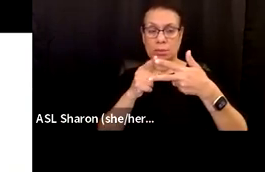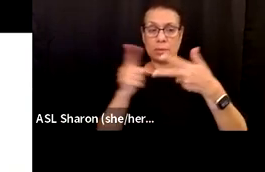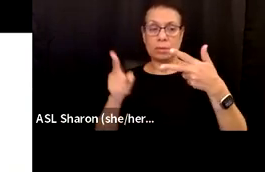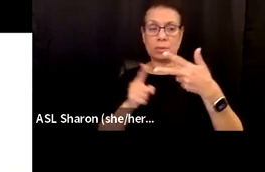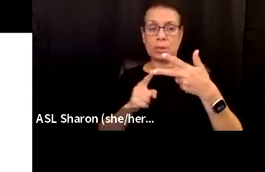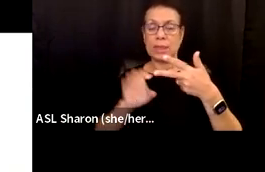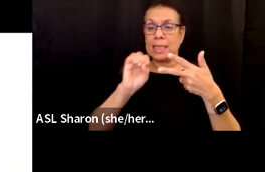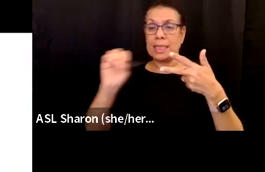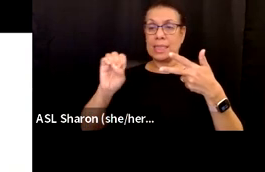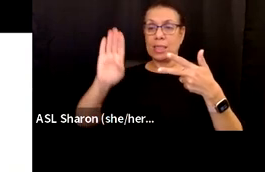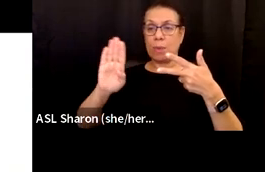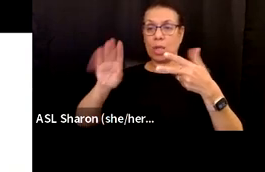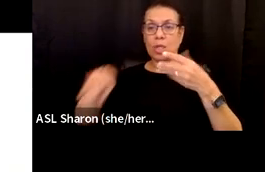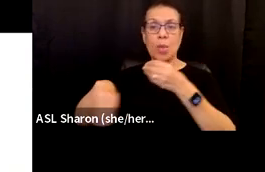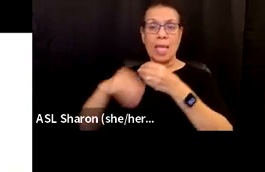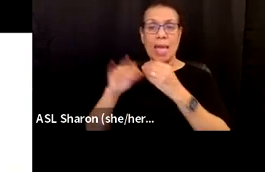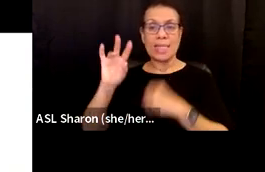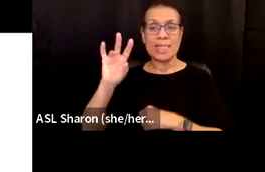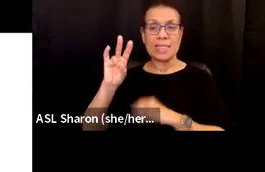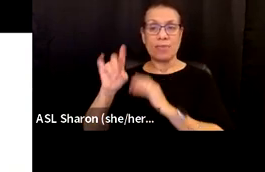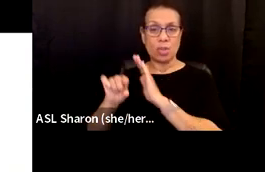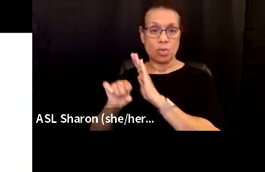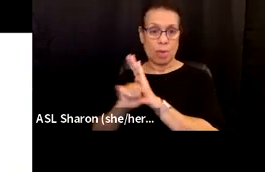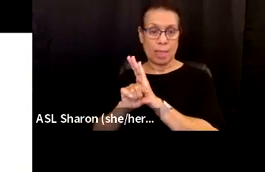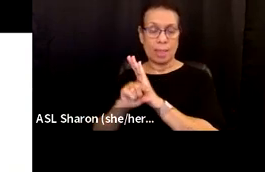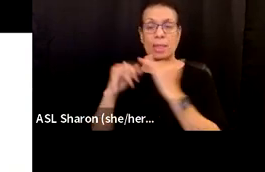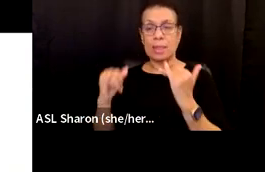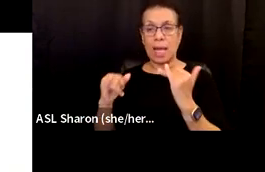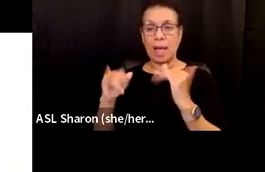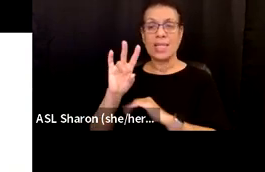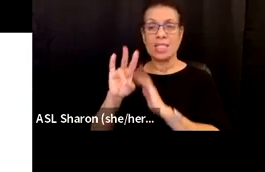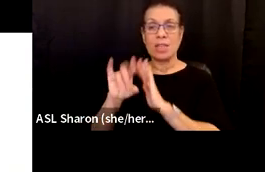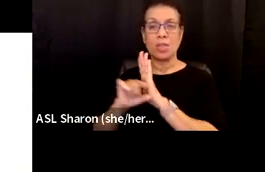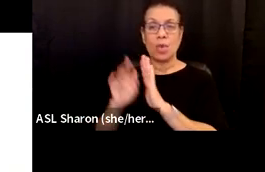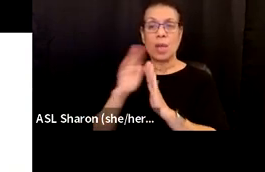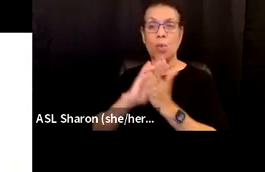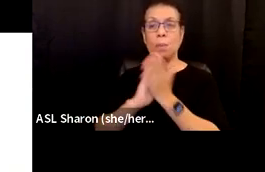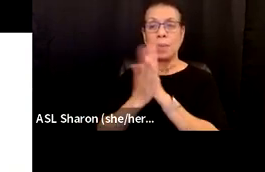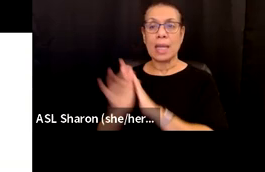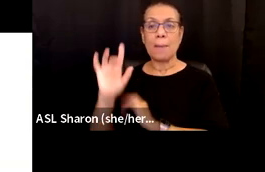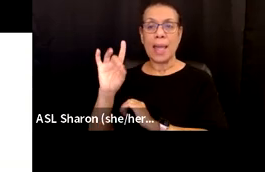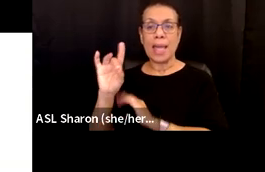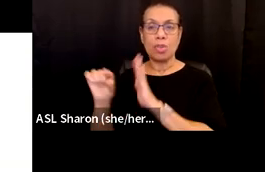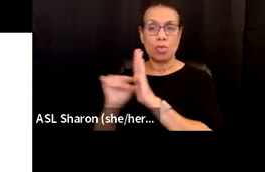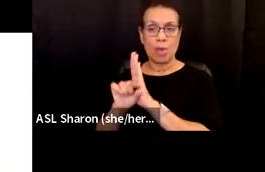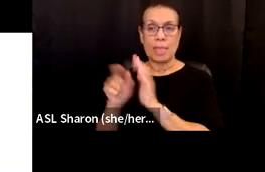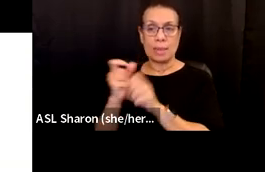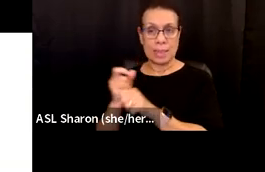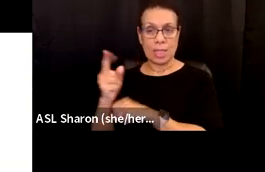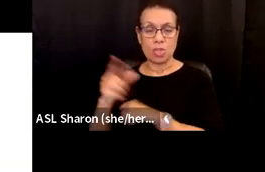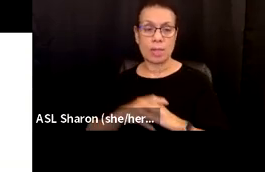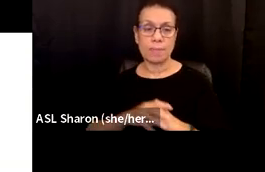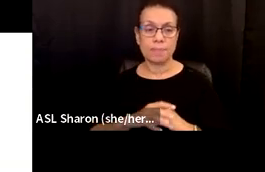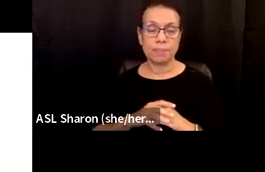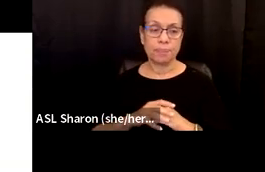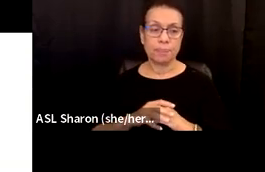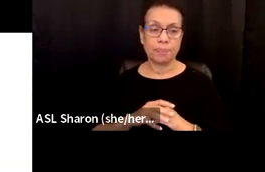uh added seventh grade this school year and those seventh graders will grow um into eighth grade next school year and then